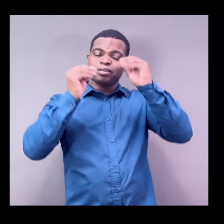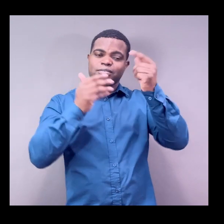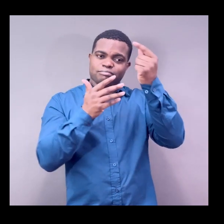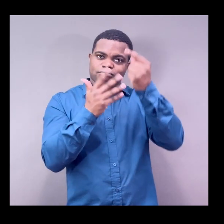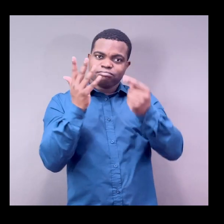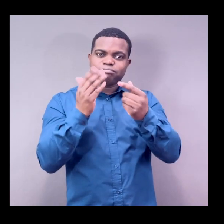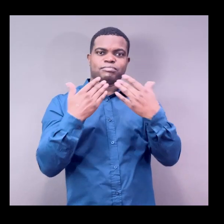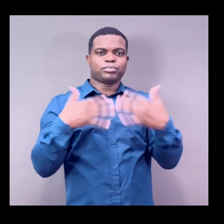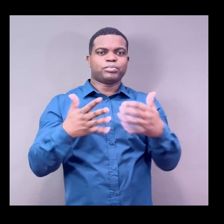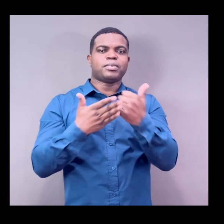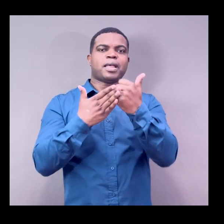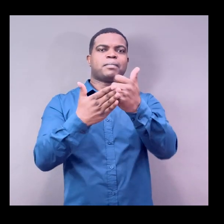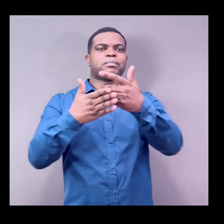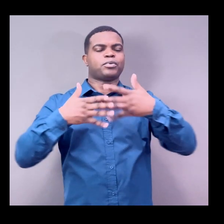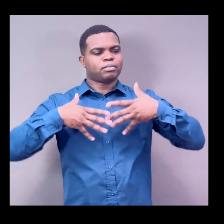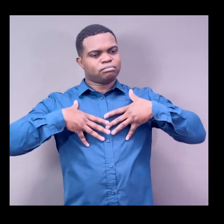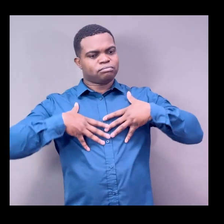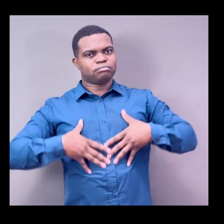lot about